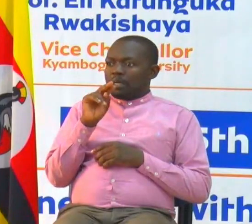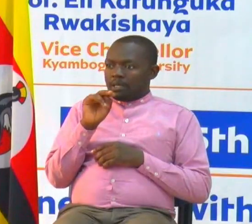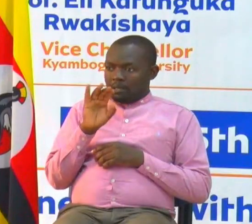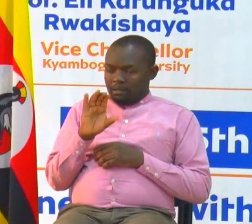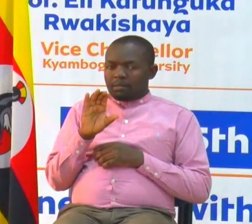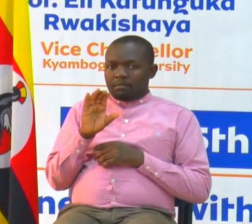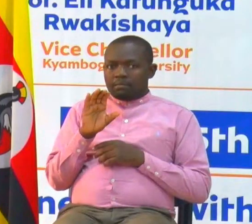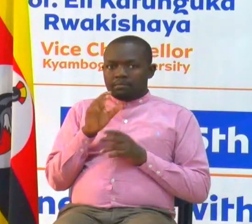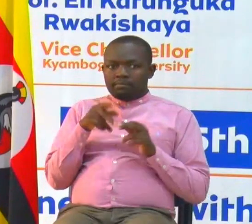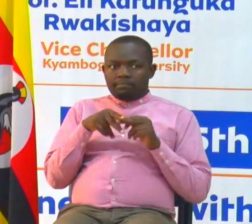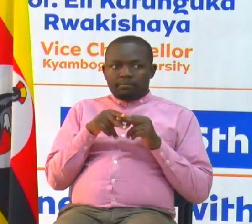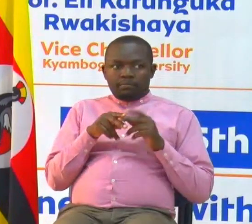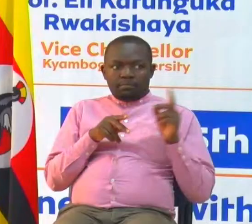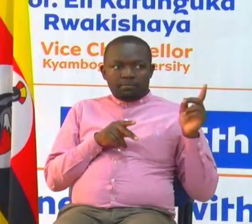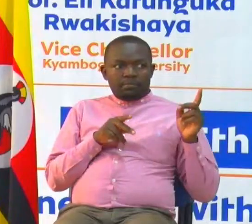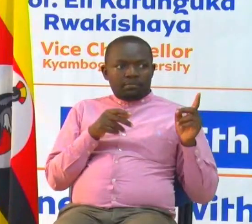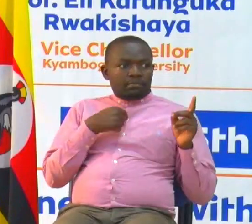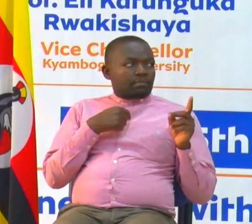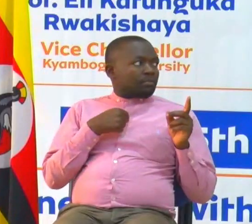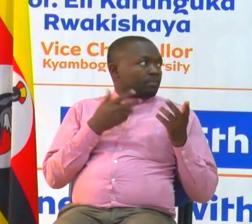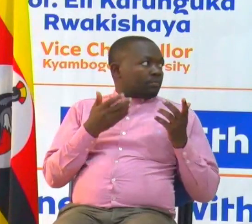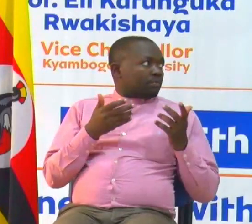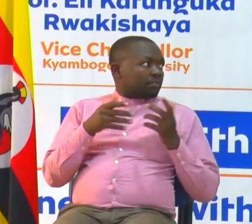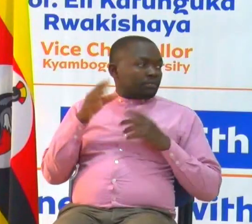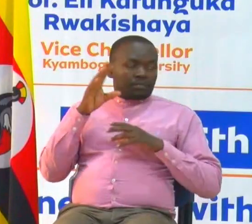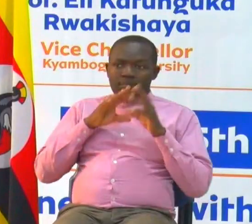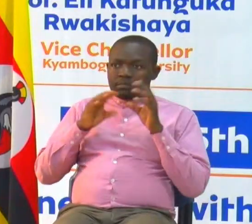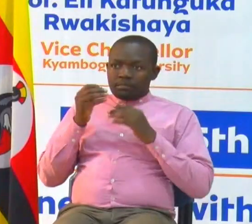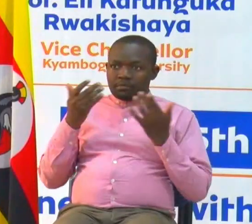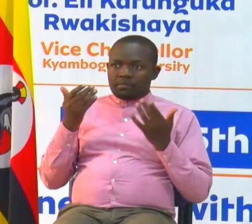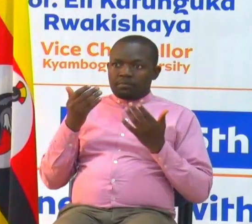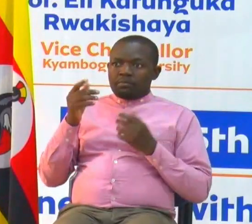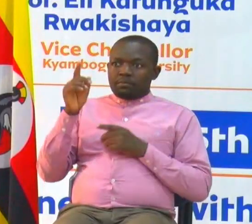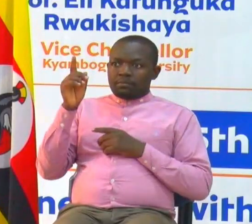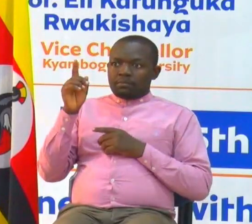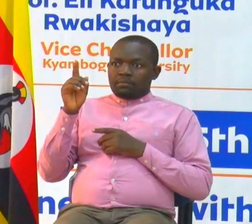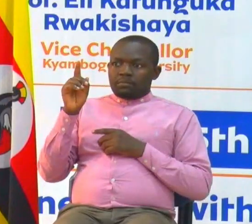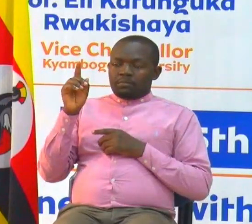doing transportation and highway engineering in South Carolina State University right now.